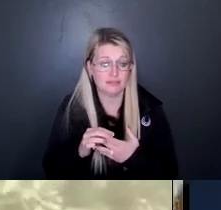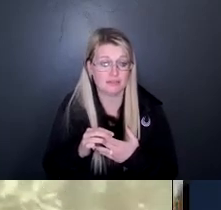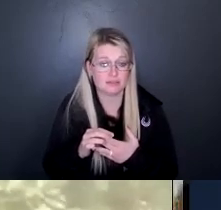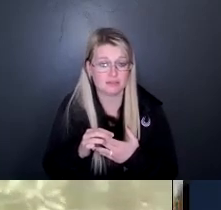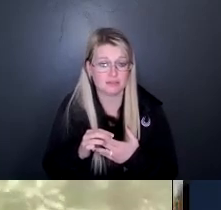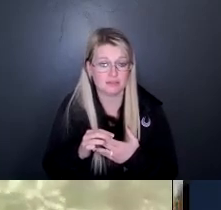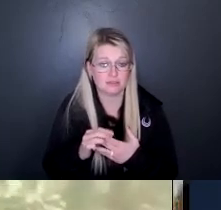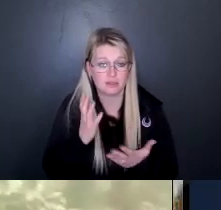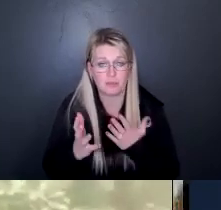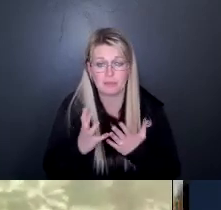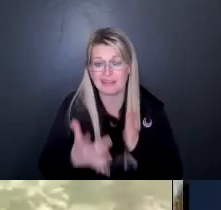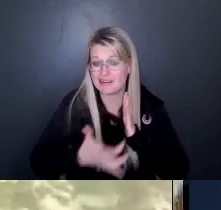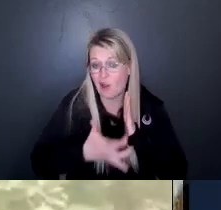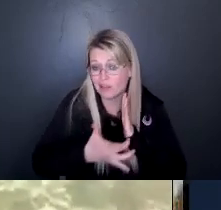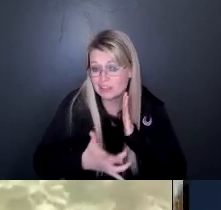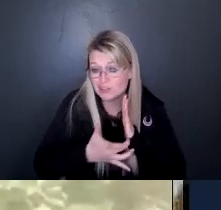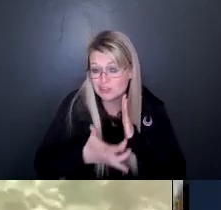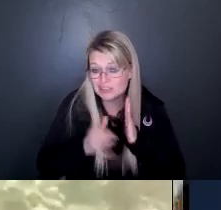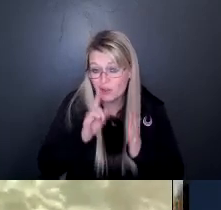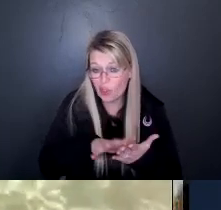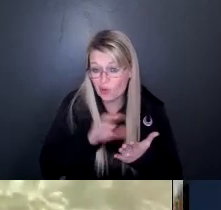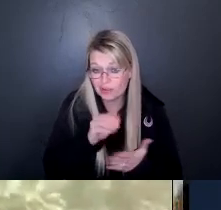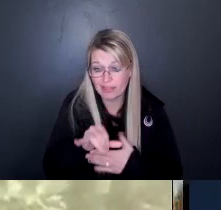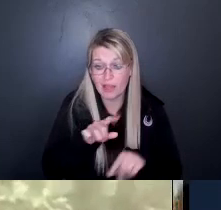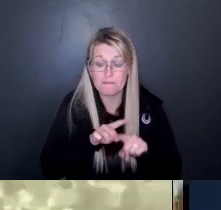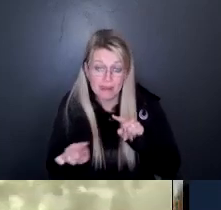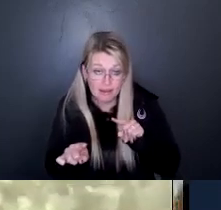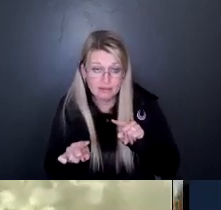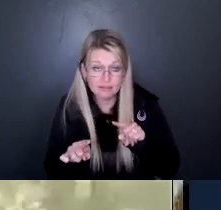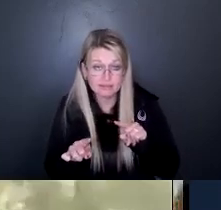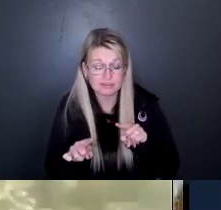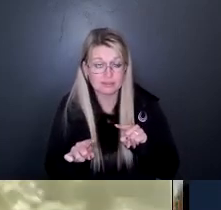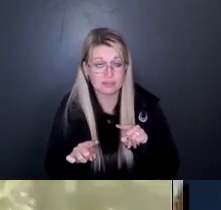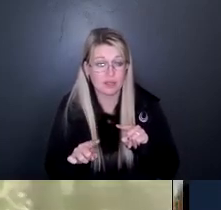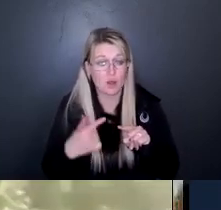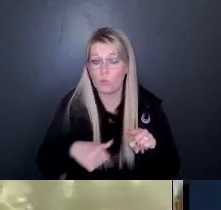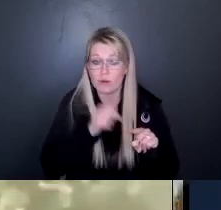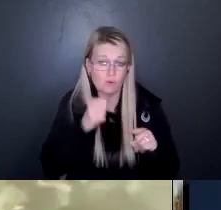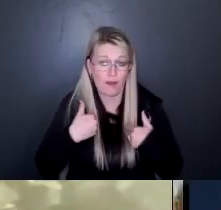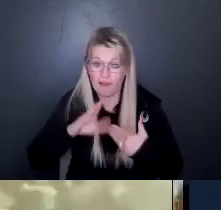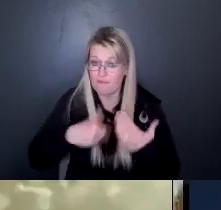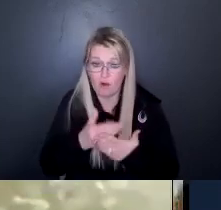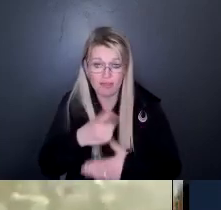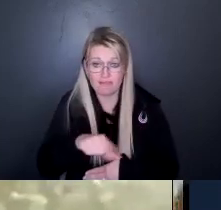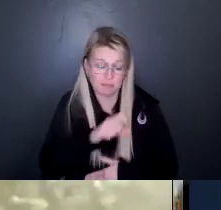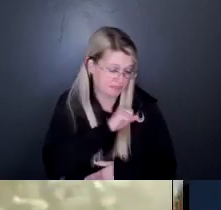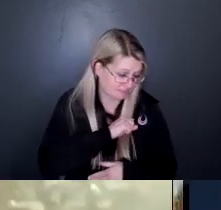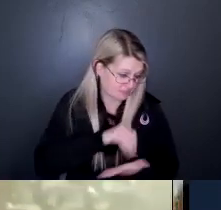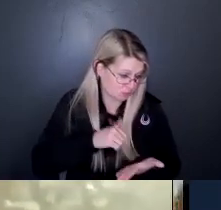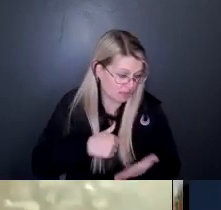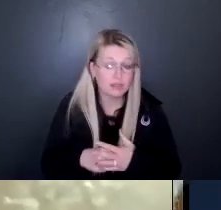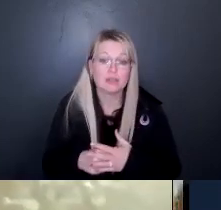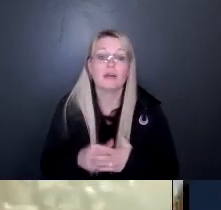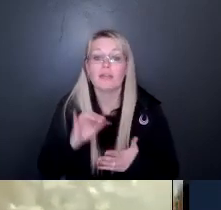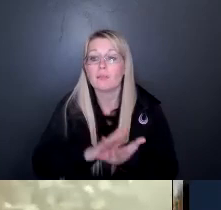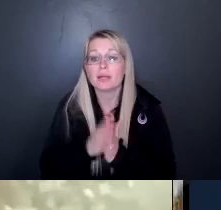learning technologies, but because we don't have all of them, then it becomes a